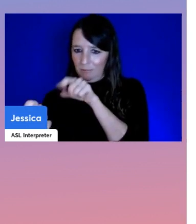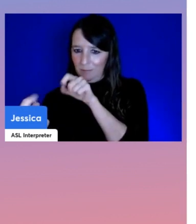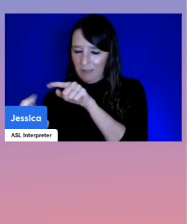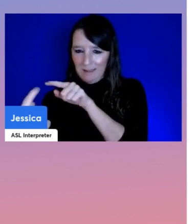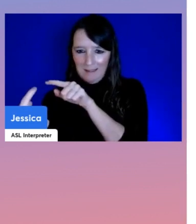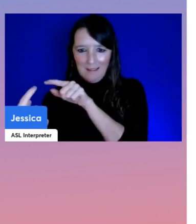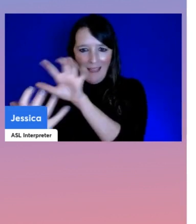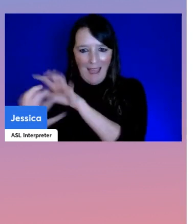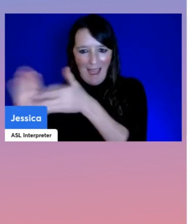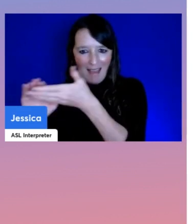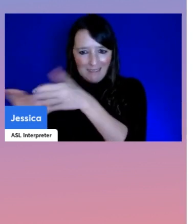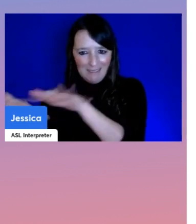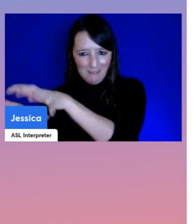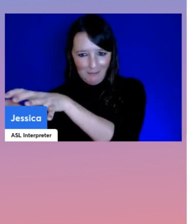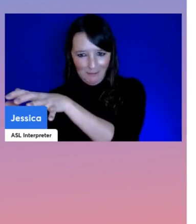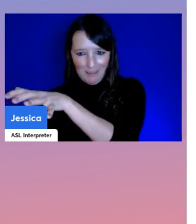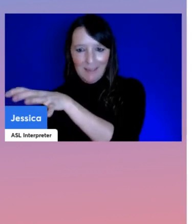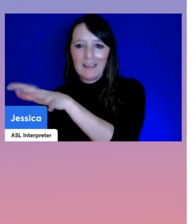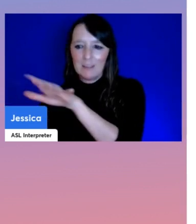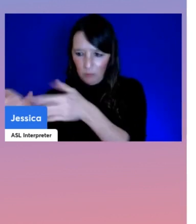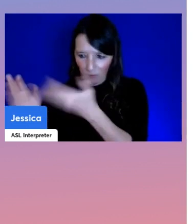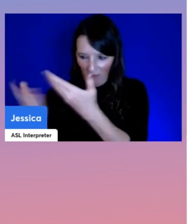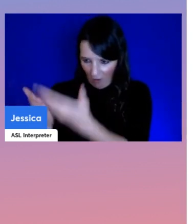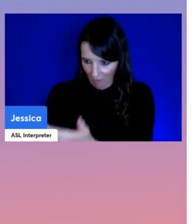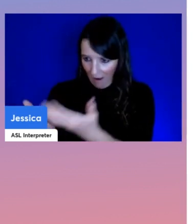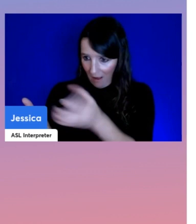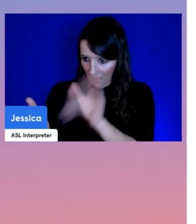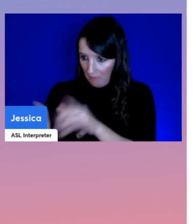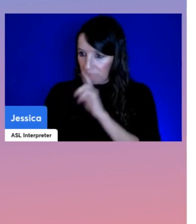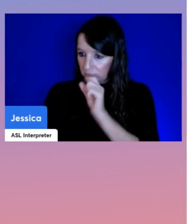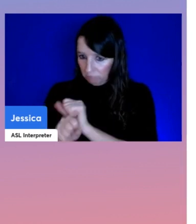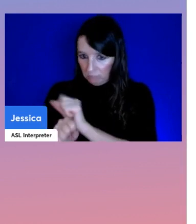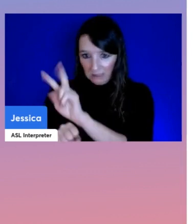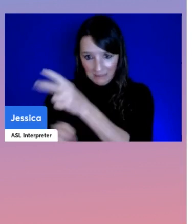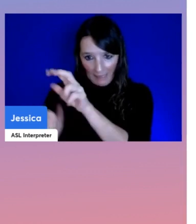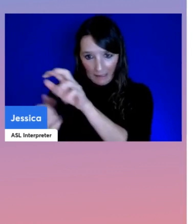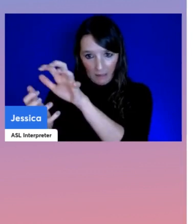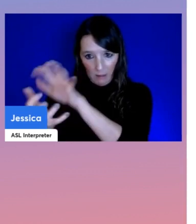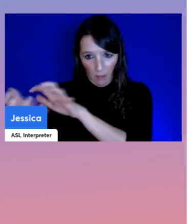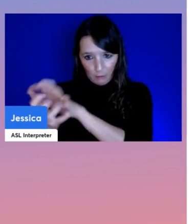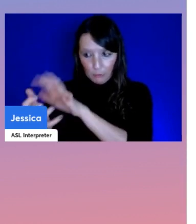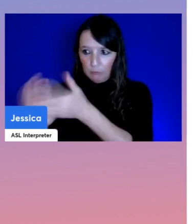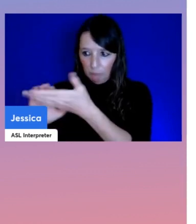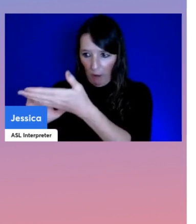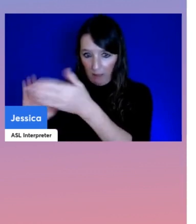and I will send another request just to verify that now indeed the second cluster is responding.